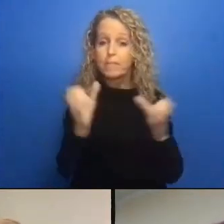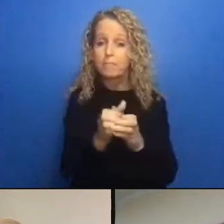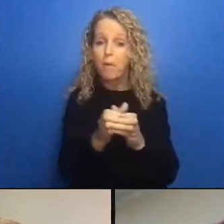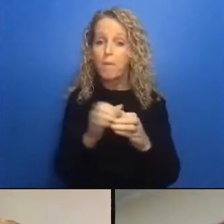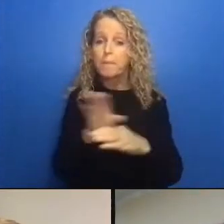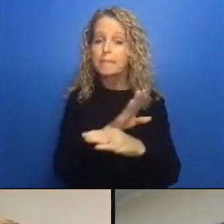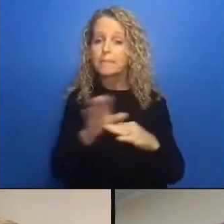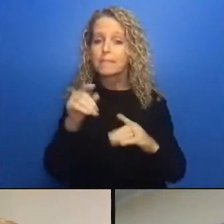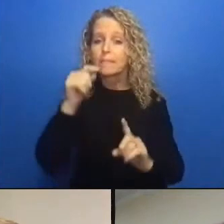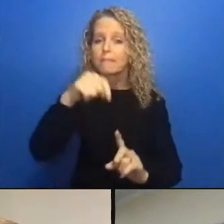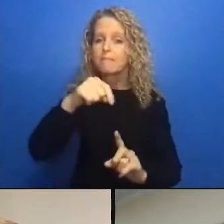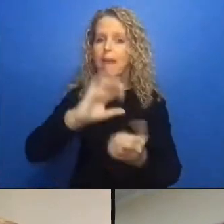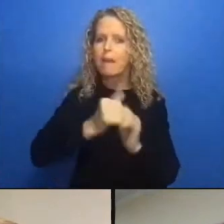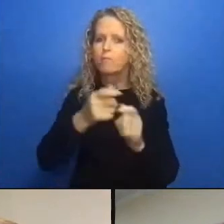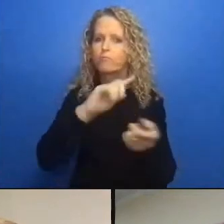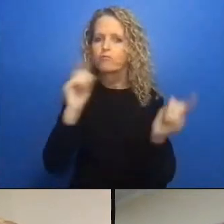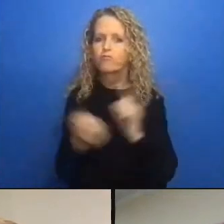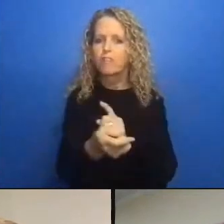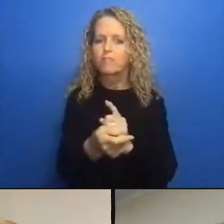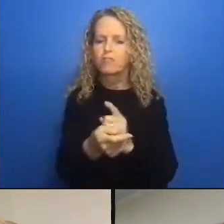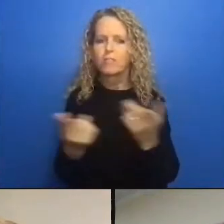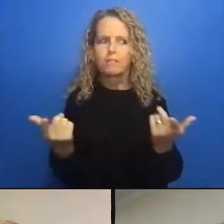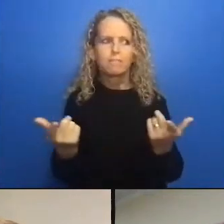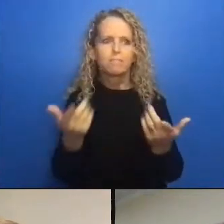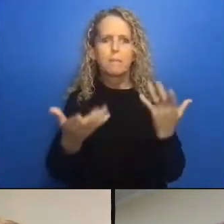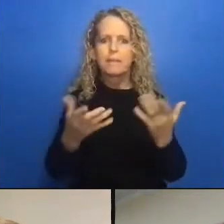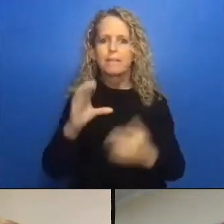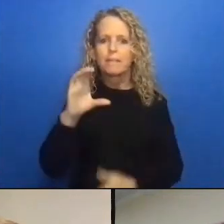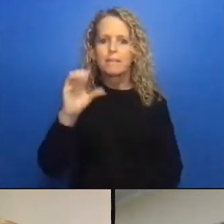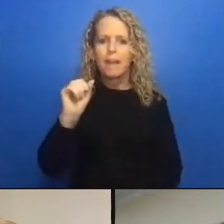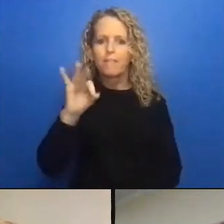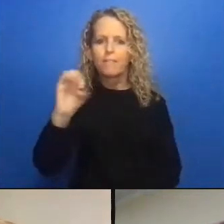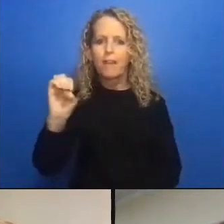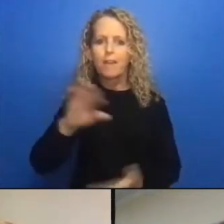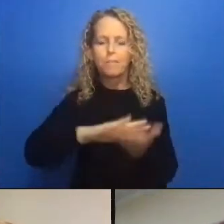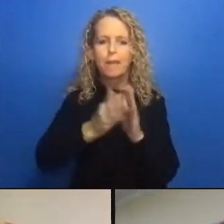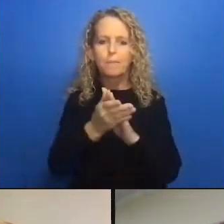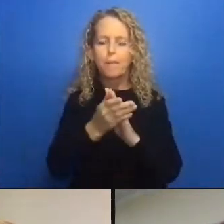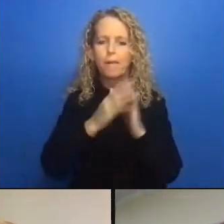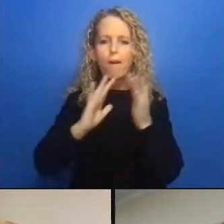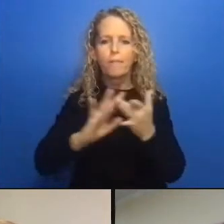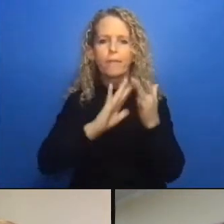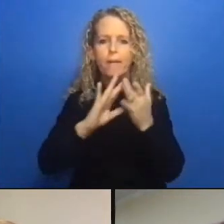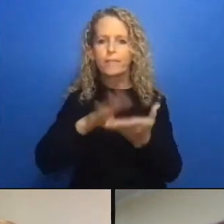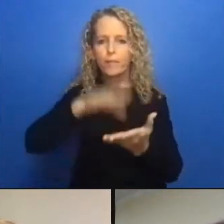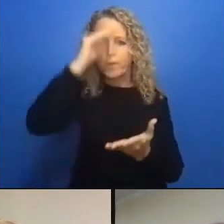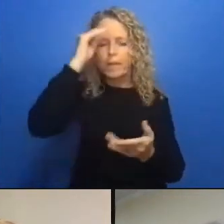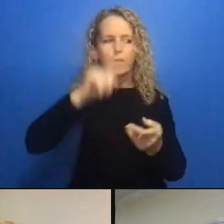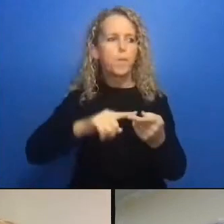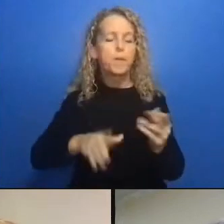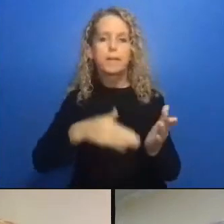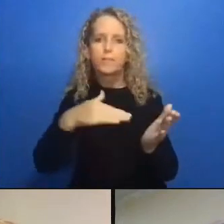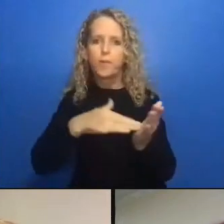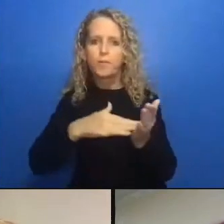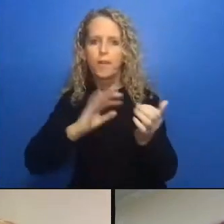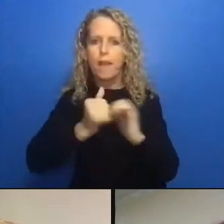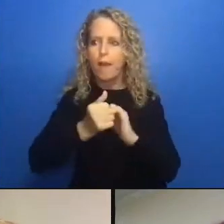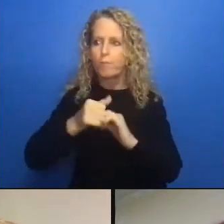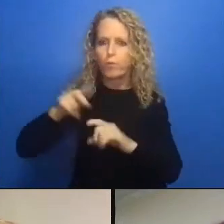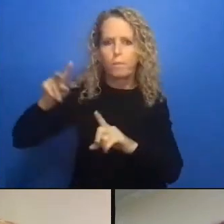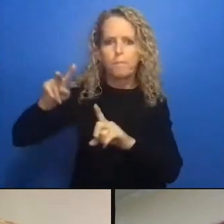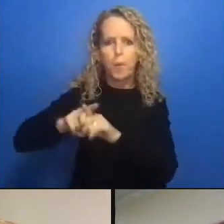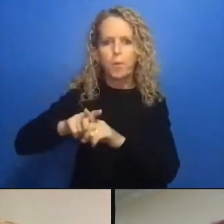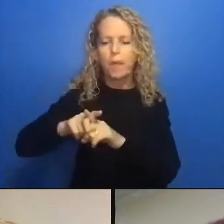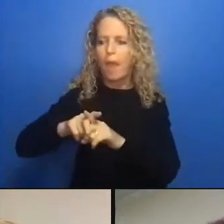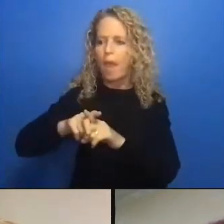online ordering? Or the doctor that needed to figure out, how do I take patient reservations online? I